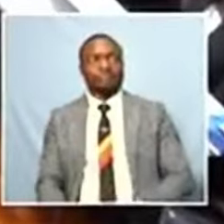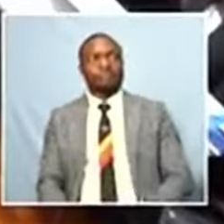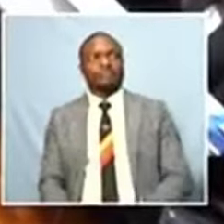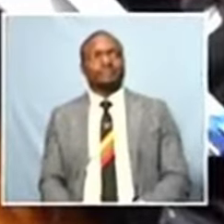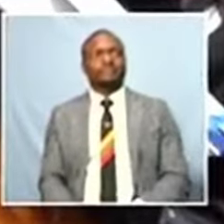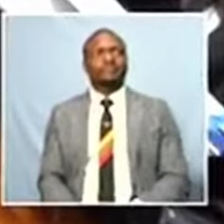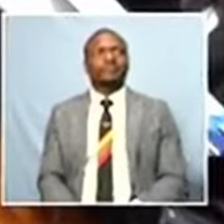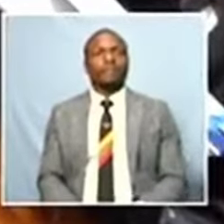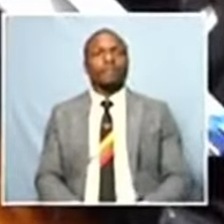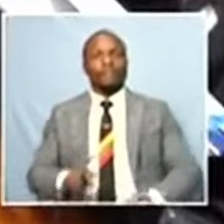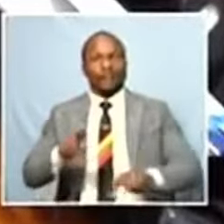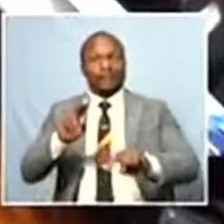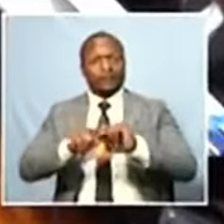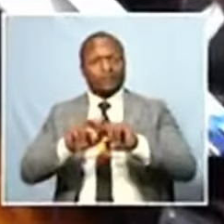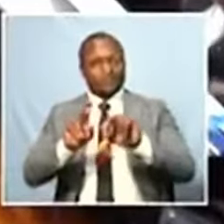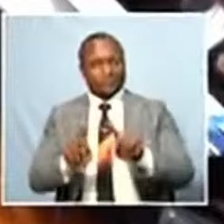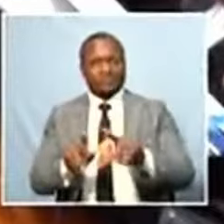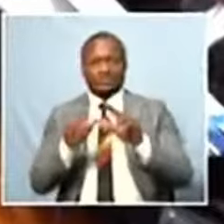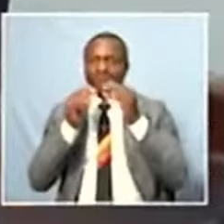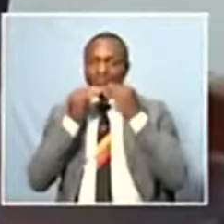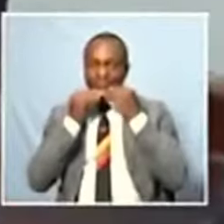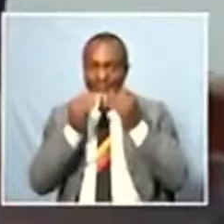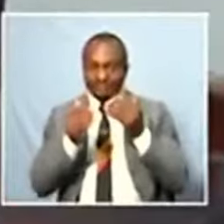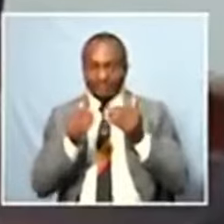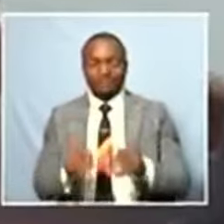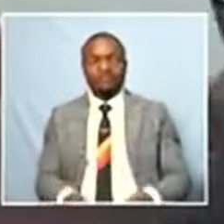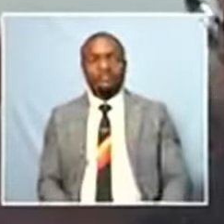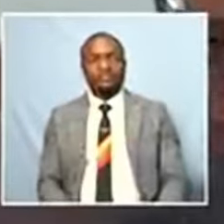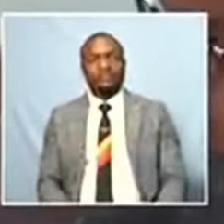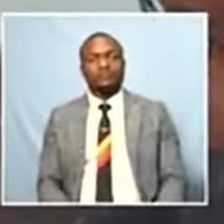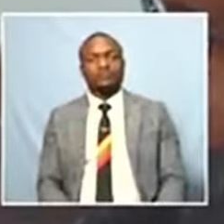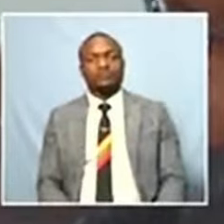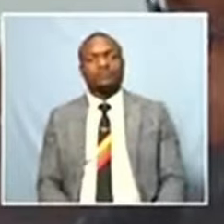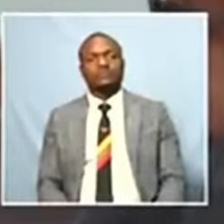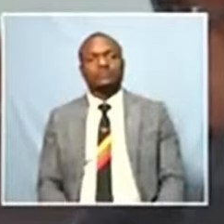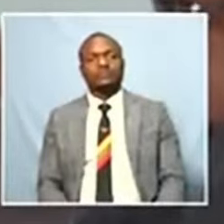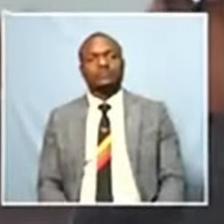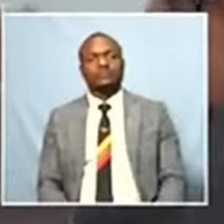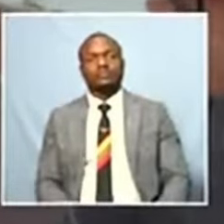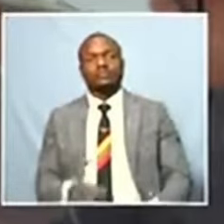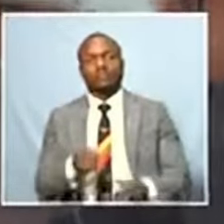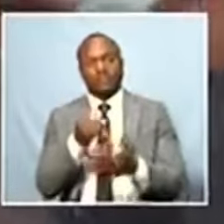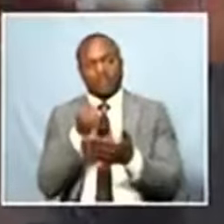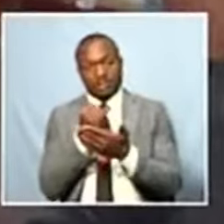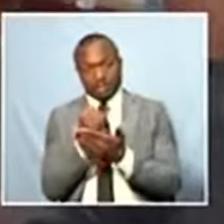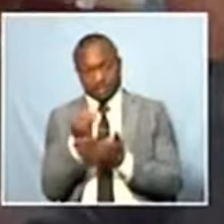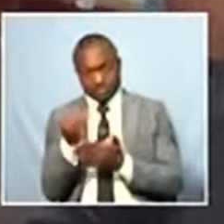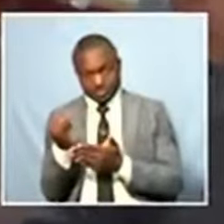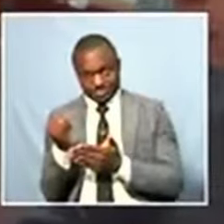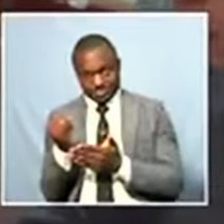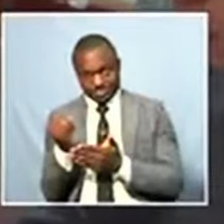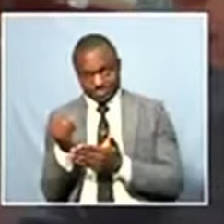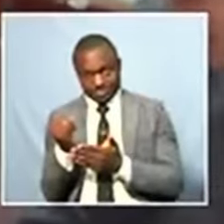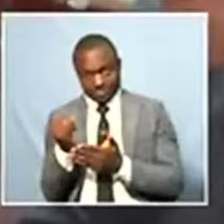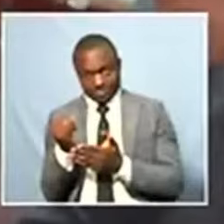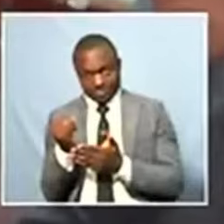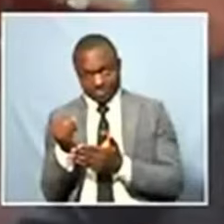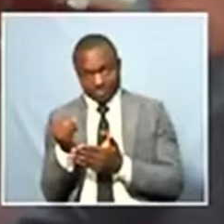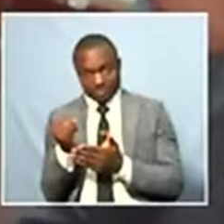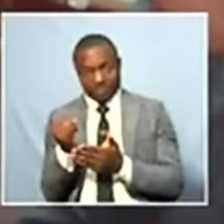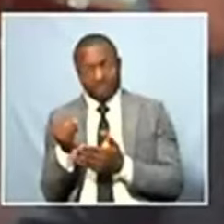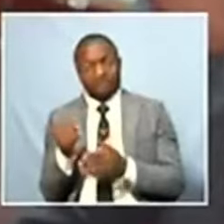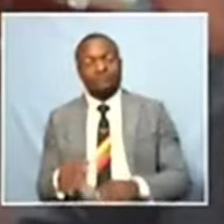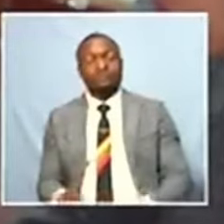Thank you, Honorable Chair, through the CG. The issue of exploring the possibility